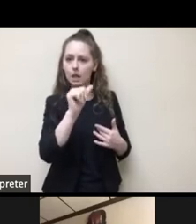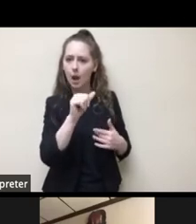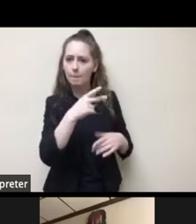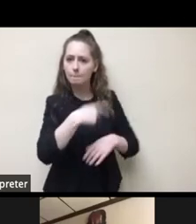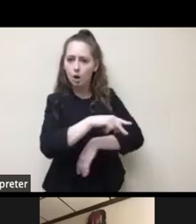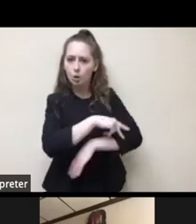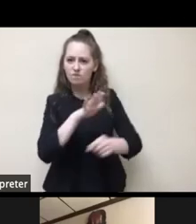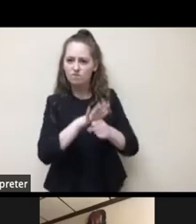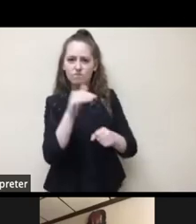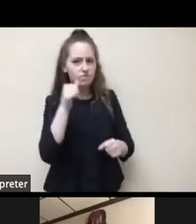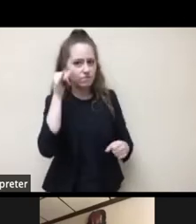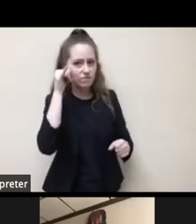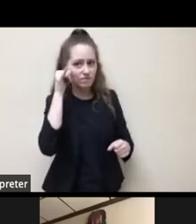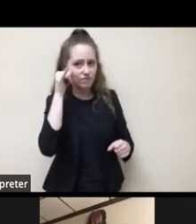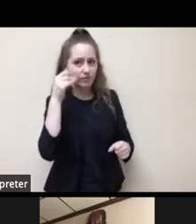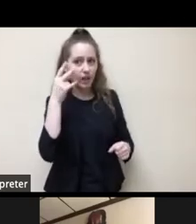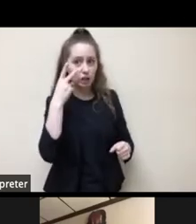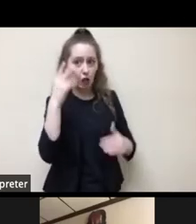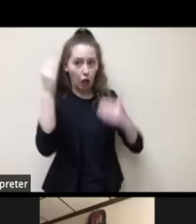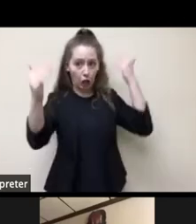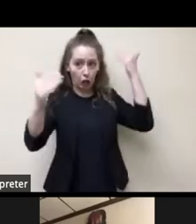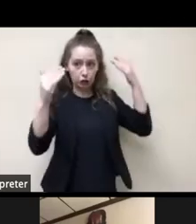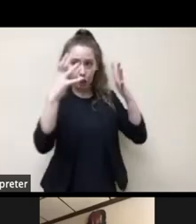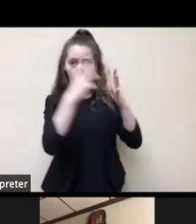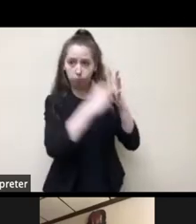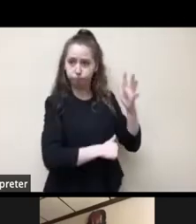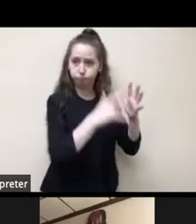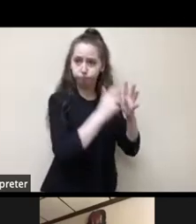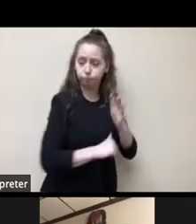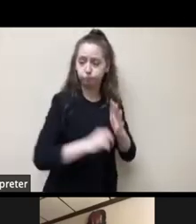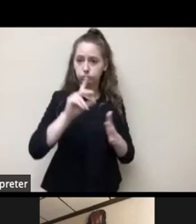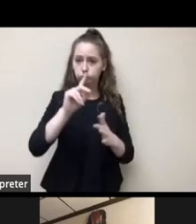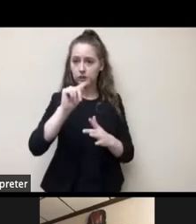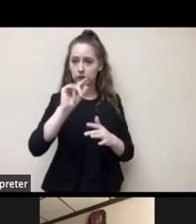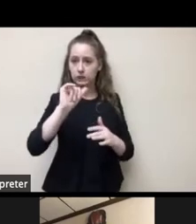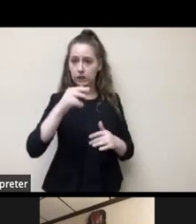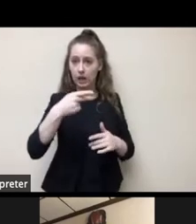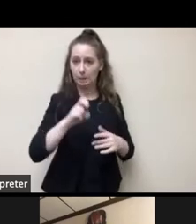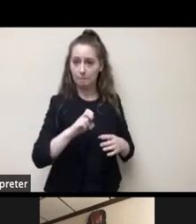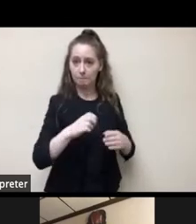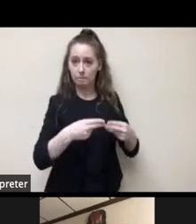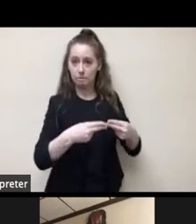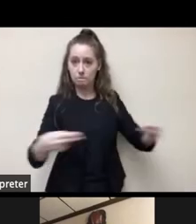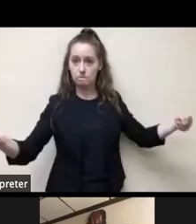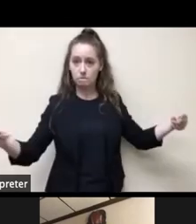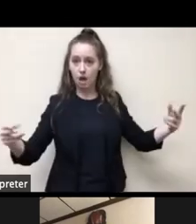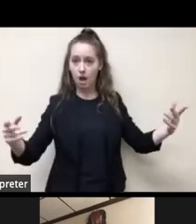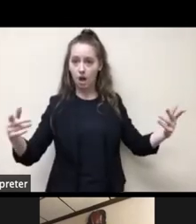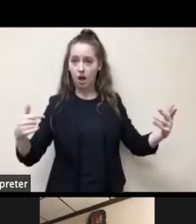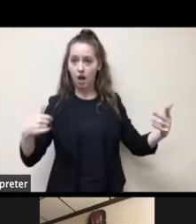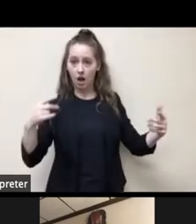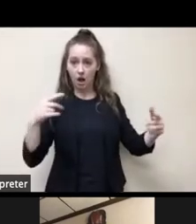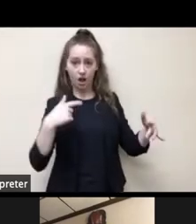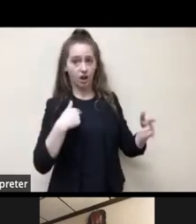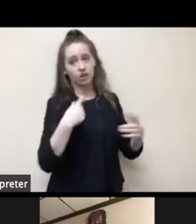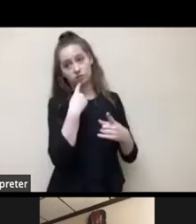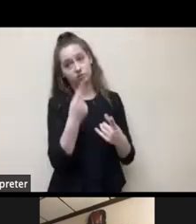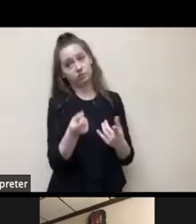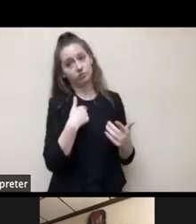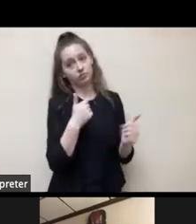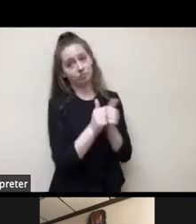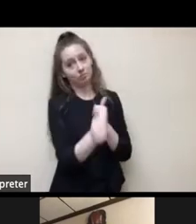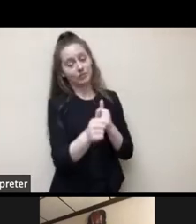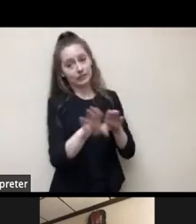adults taking the tape down. I mentioned earlier, I went by the skateboard park and there was 20 kids in there and I chose not